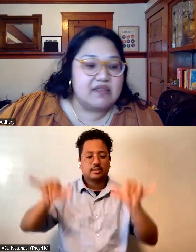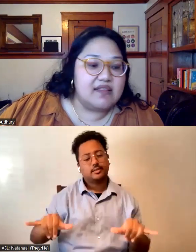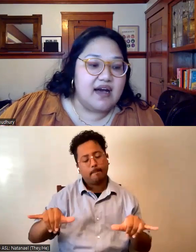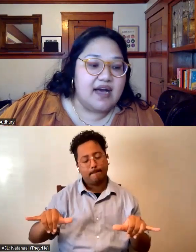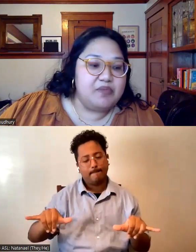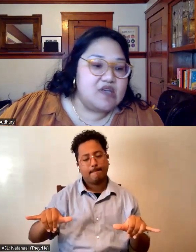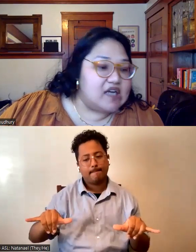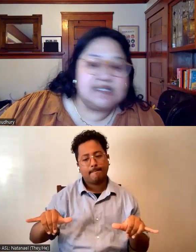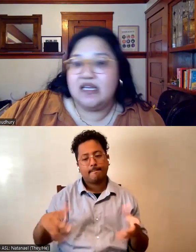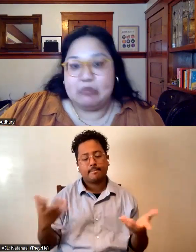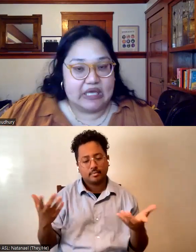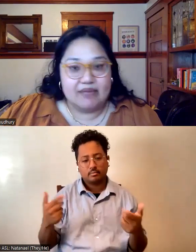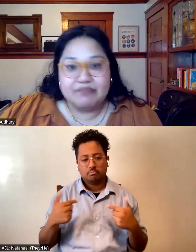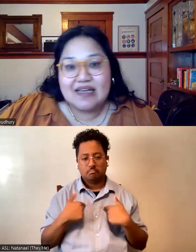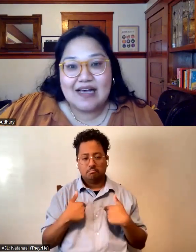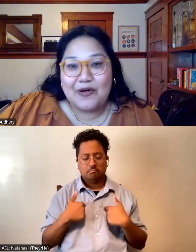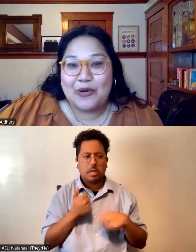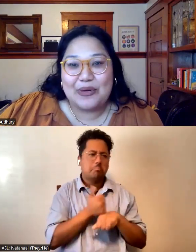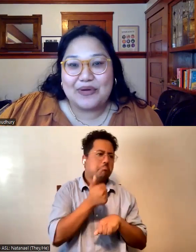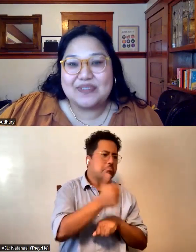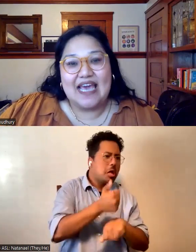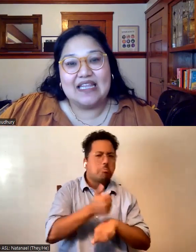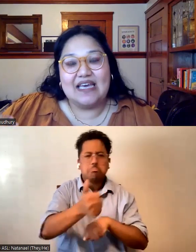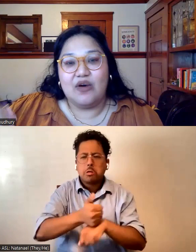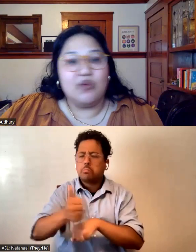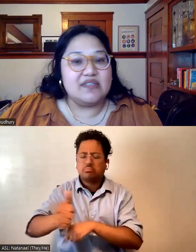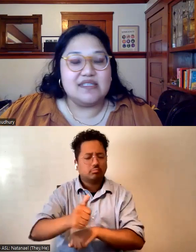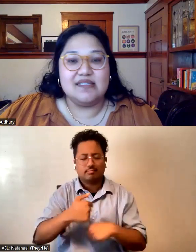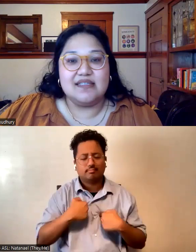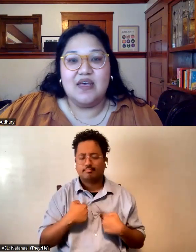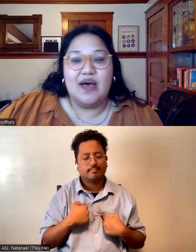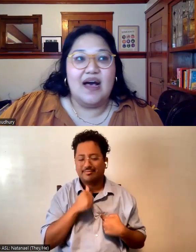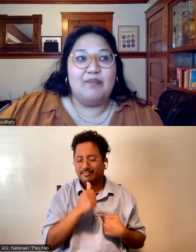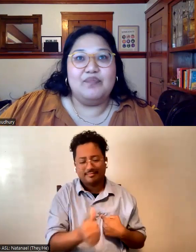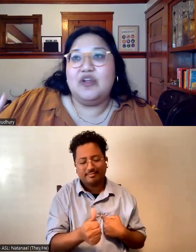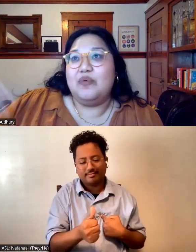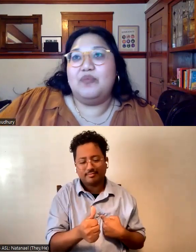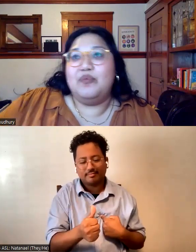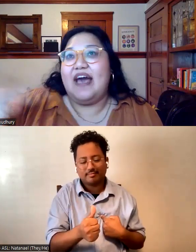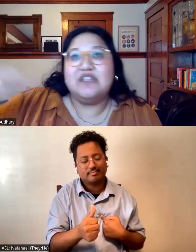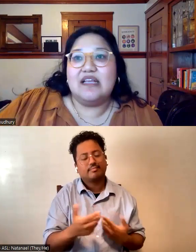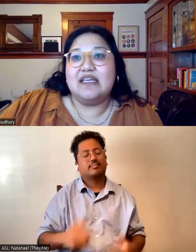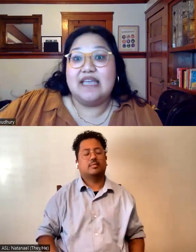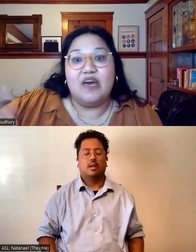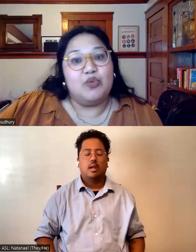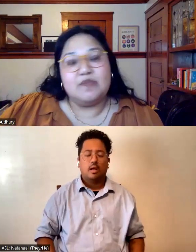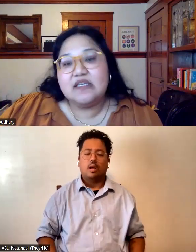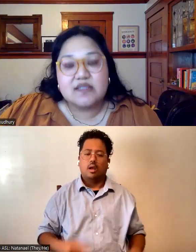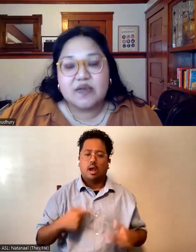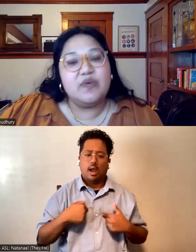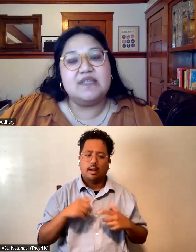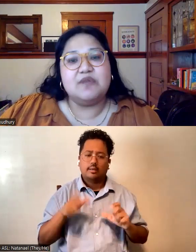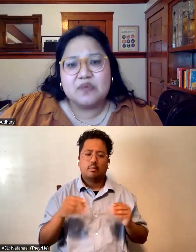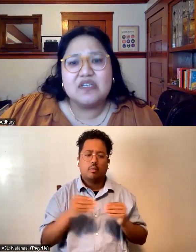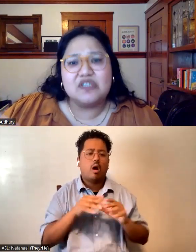like, I'm not assigning blame or saying like, oh, this is, we have to like take up more space in